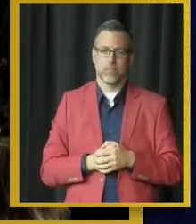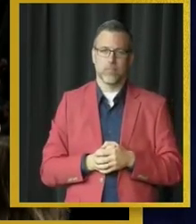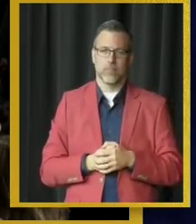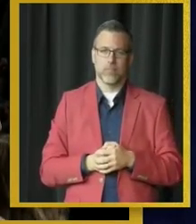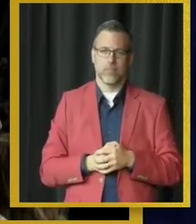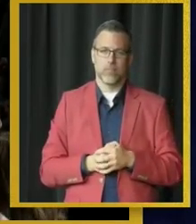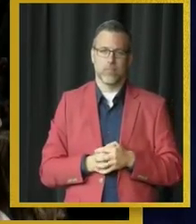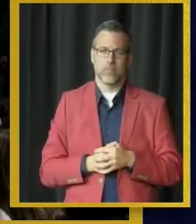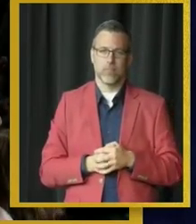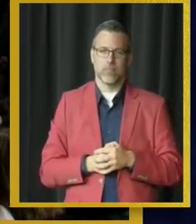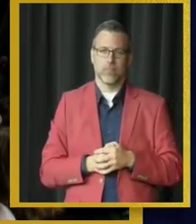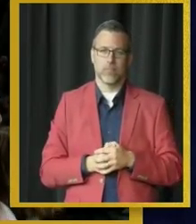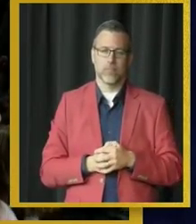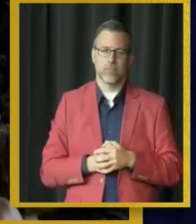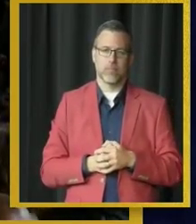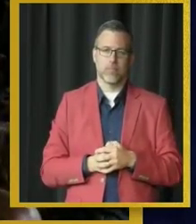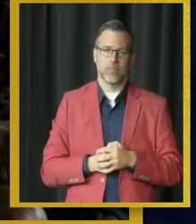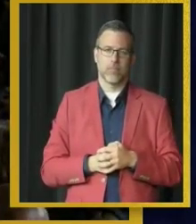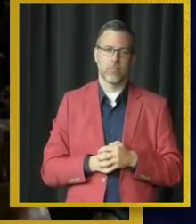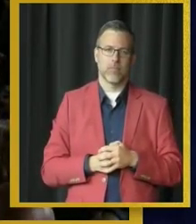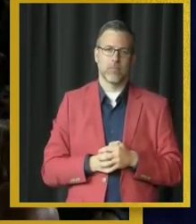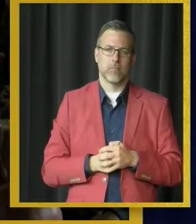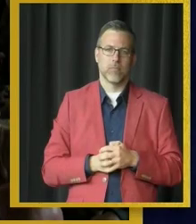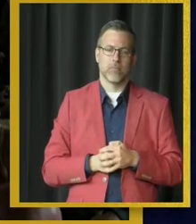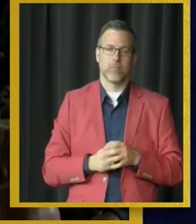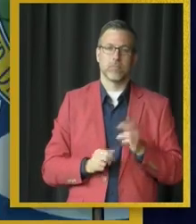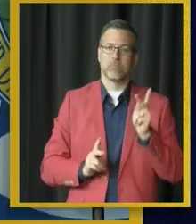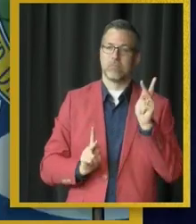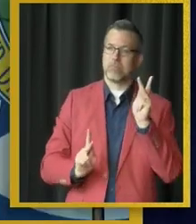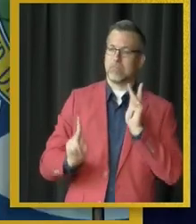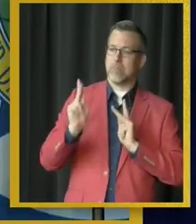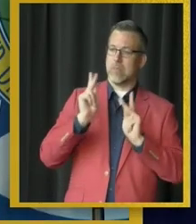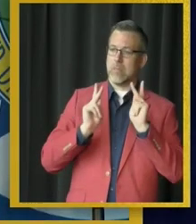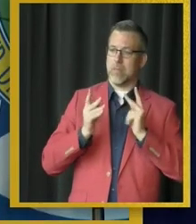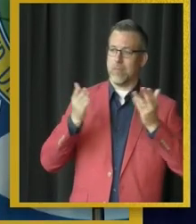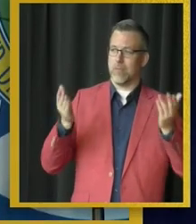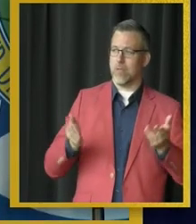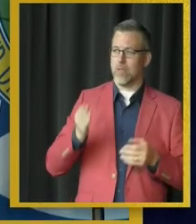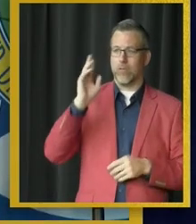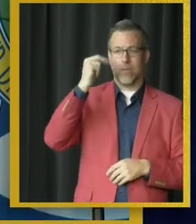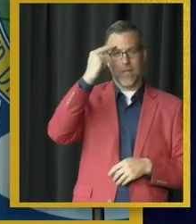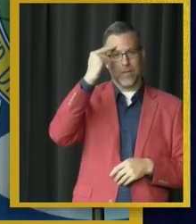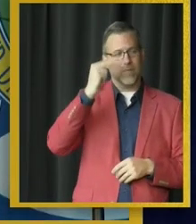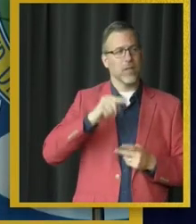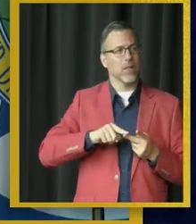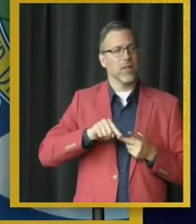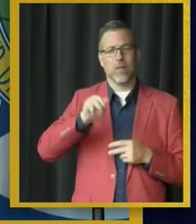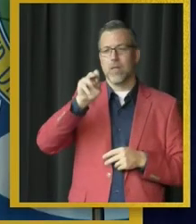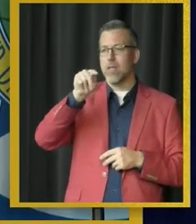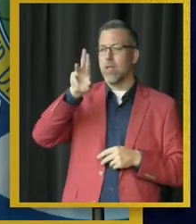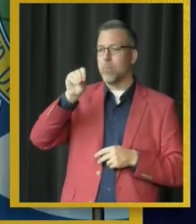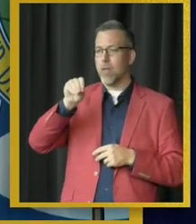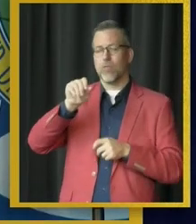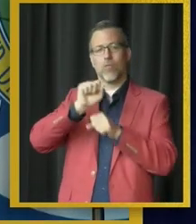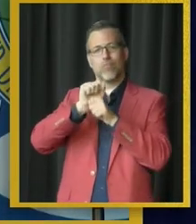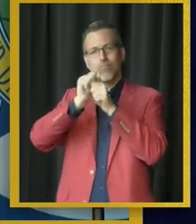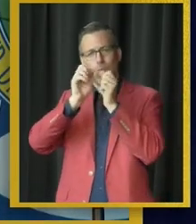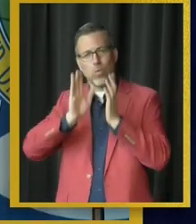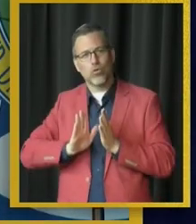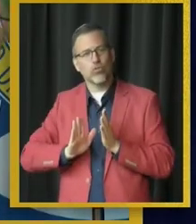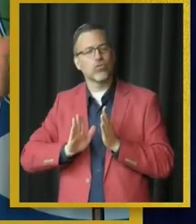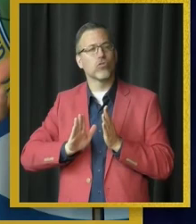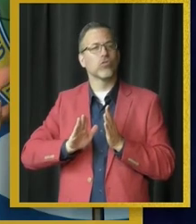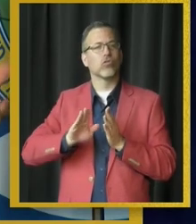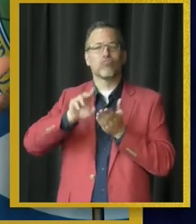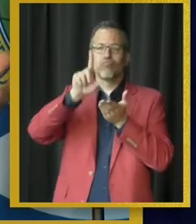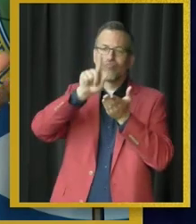The people of Nashville, our Metro employees, the press, all